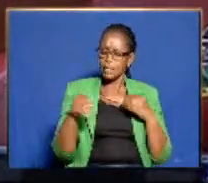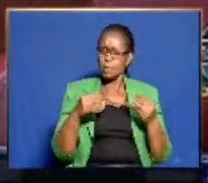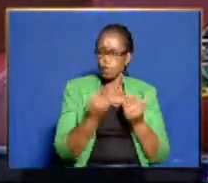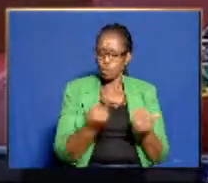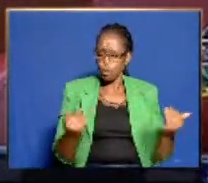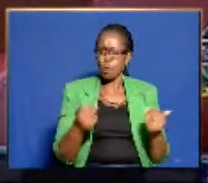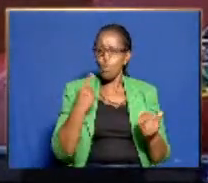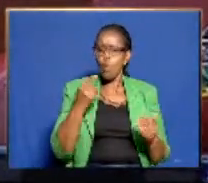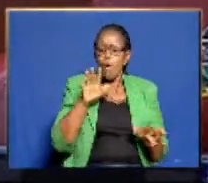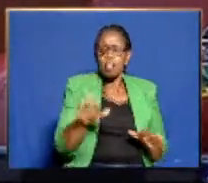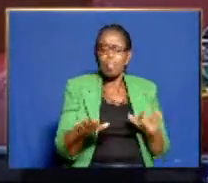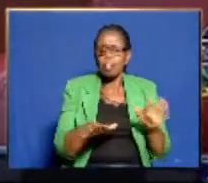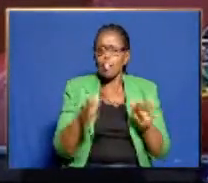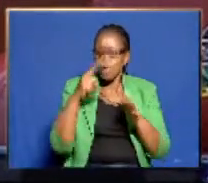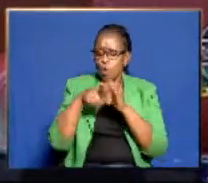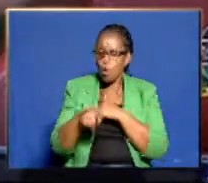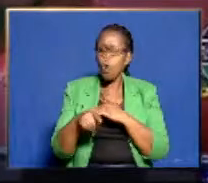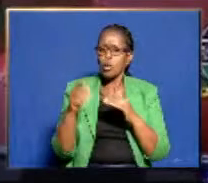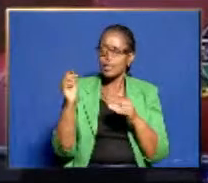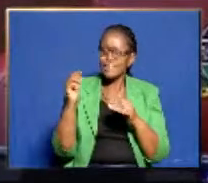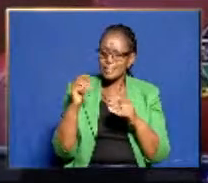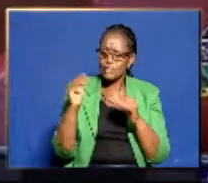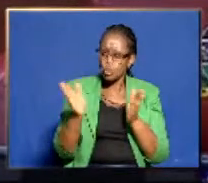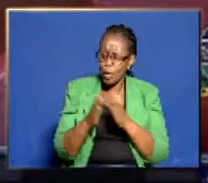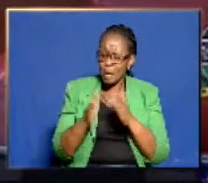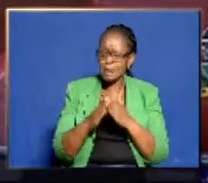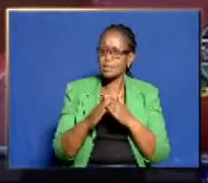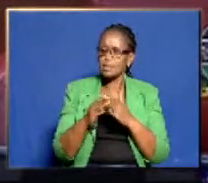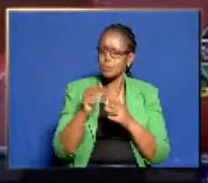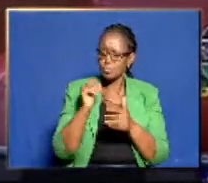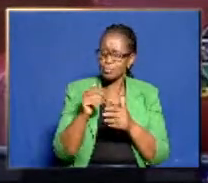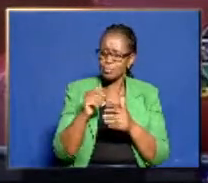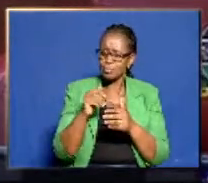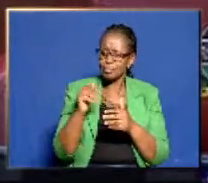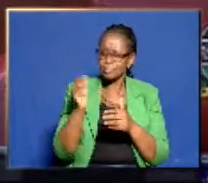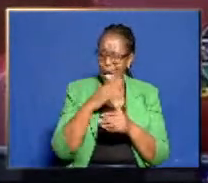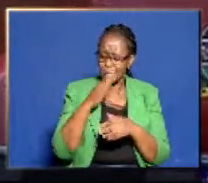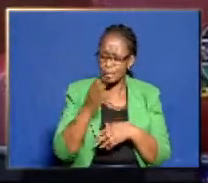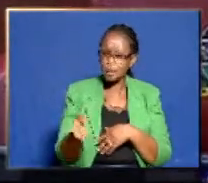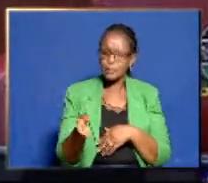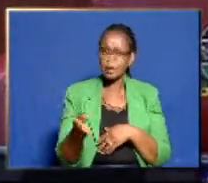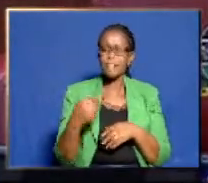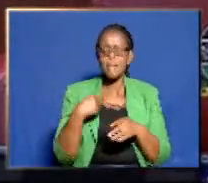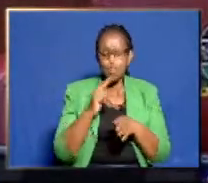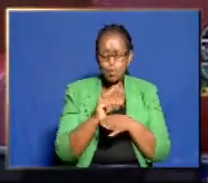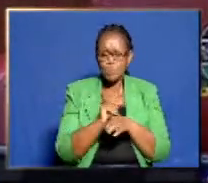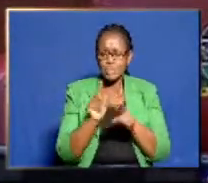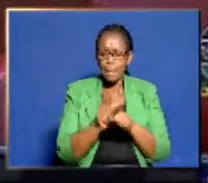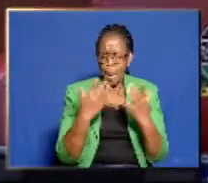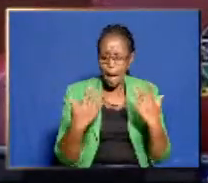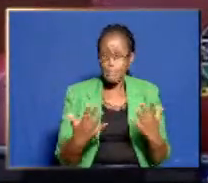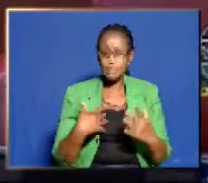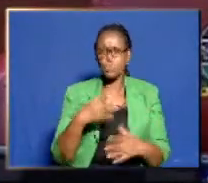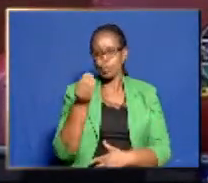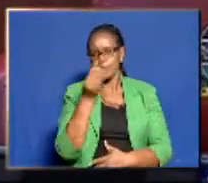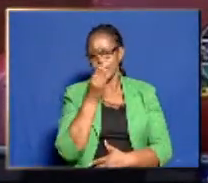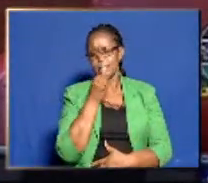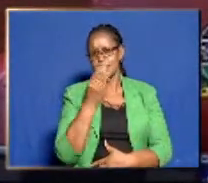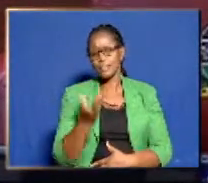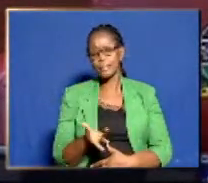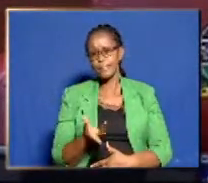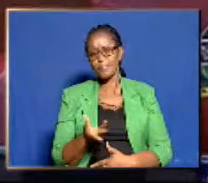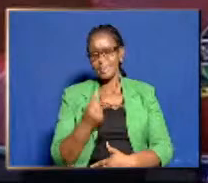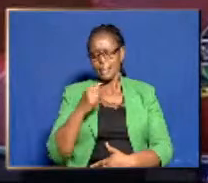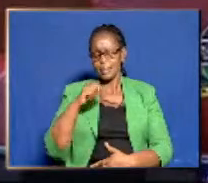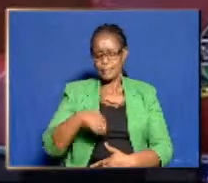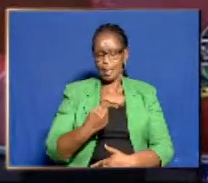pit latrine of a primary school, Honorable Speaker, and soiling their hands, Honorable Speaker, and using the same hands to eat food. The self-esteem of